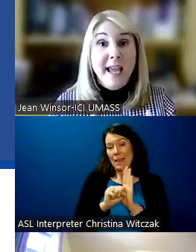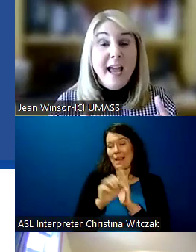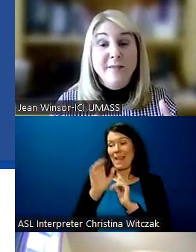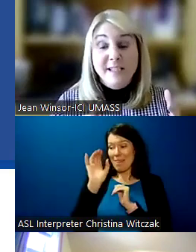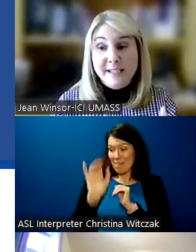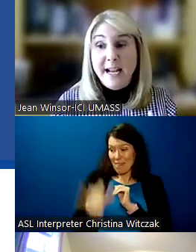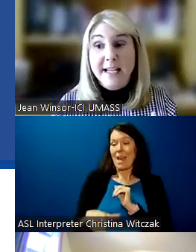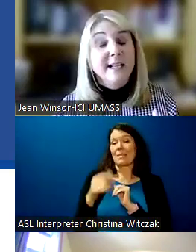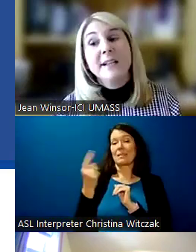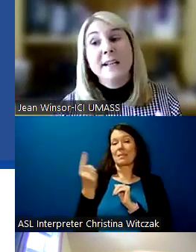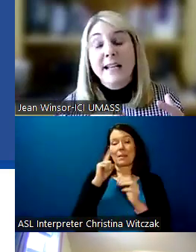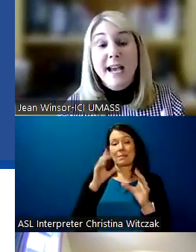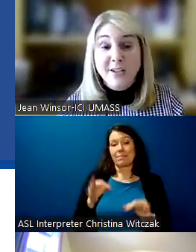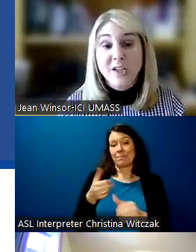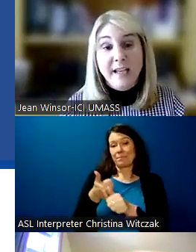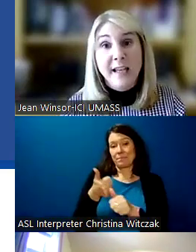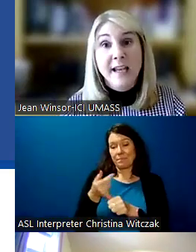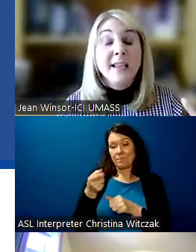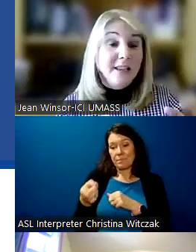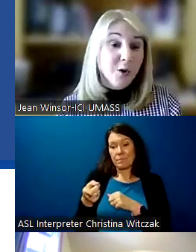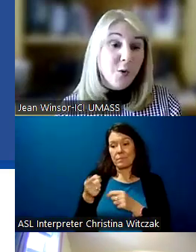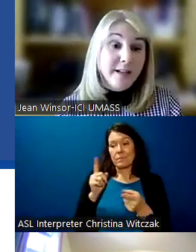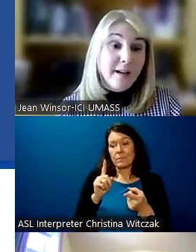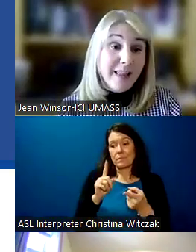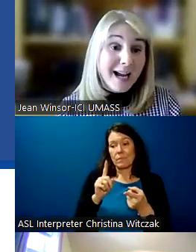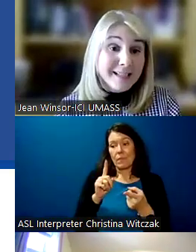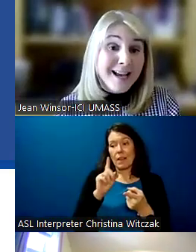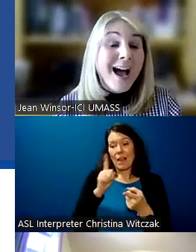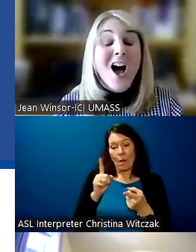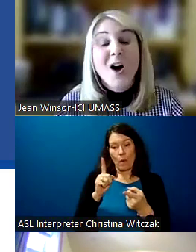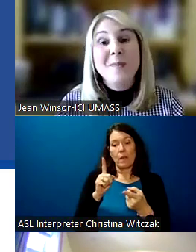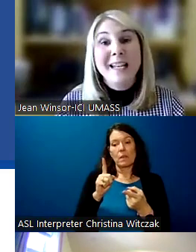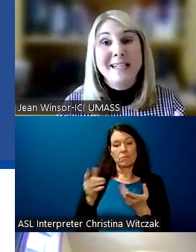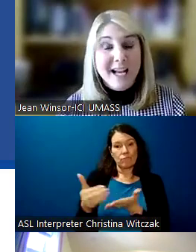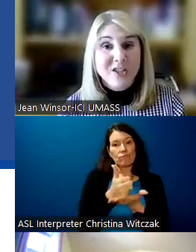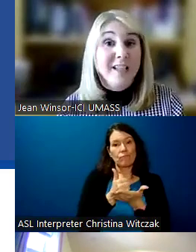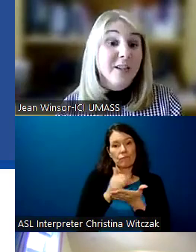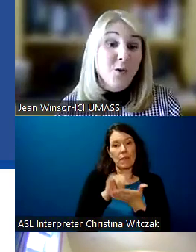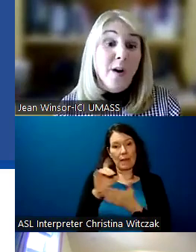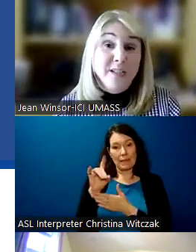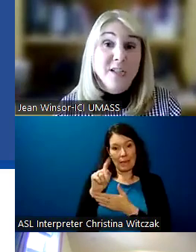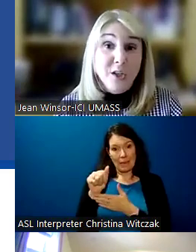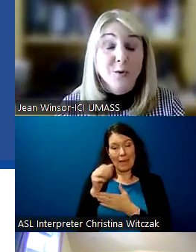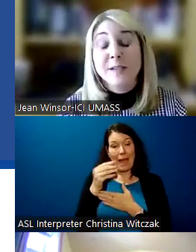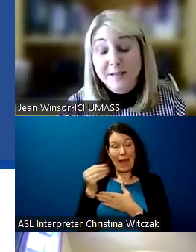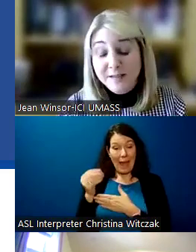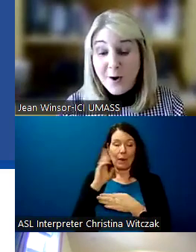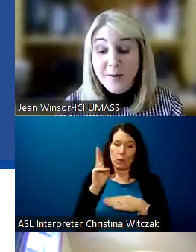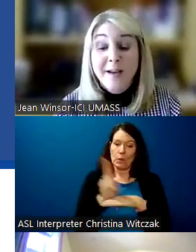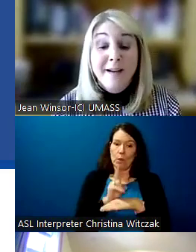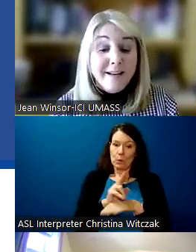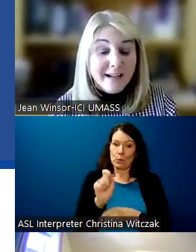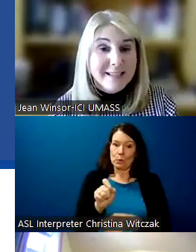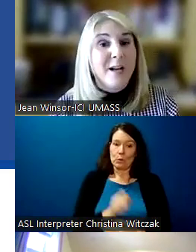that they have decided intentionally that they're going to collect and intentionally that they're going to use.